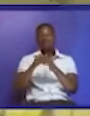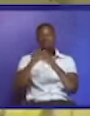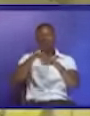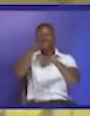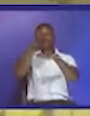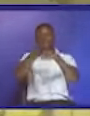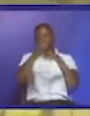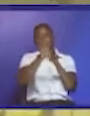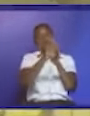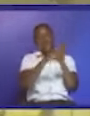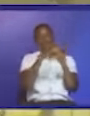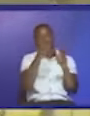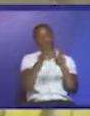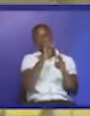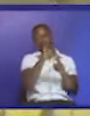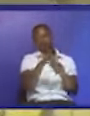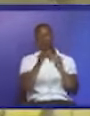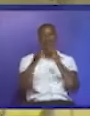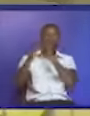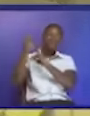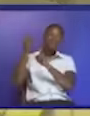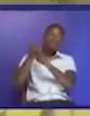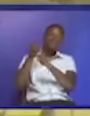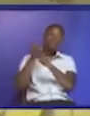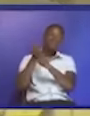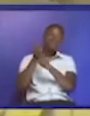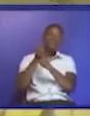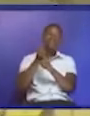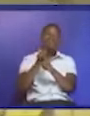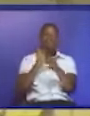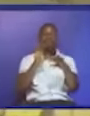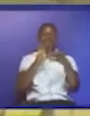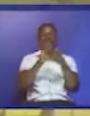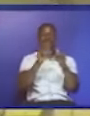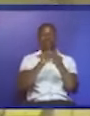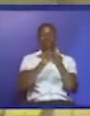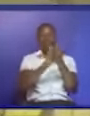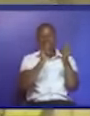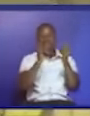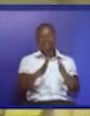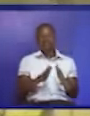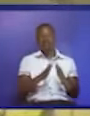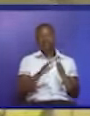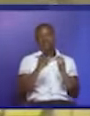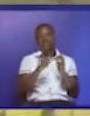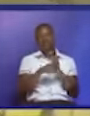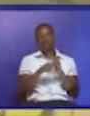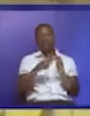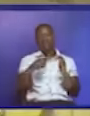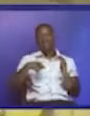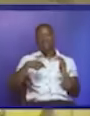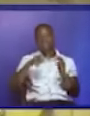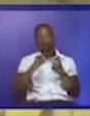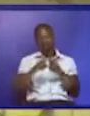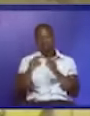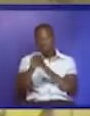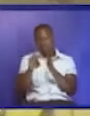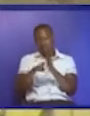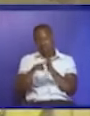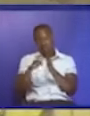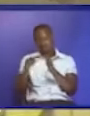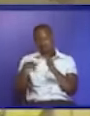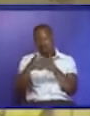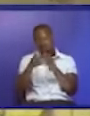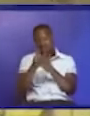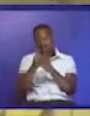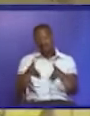Scripture. God is only committed to the believer to the degree and the level to which Scripture allows. Are